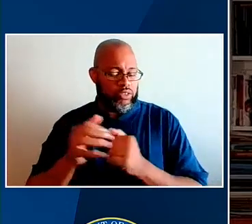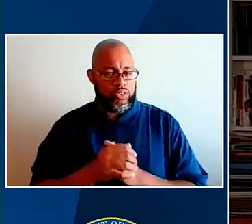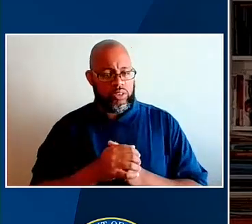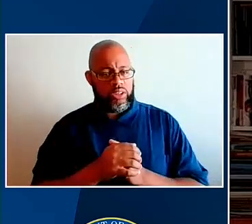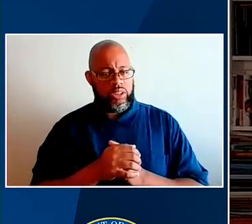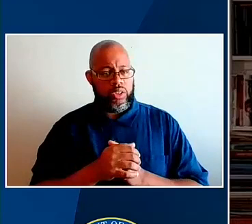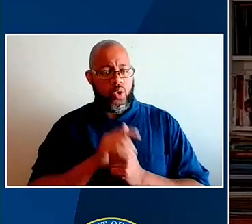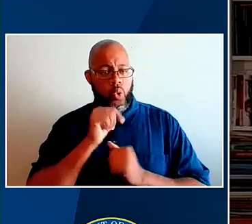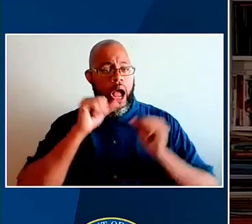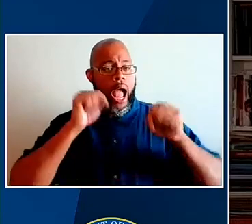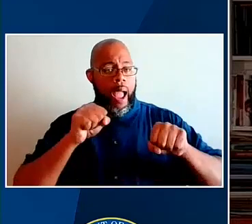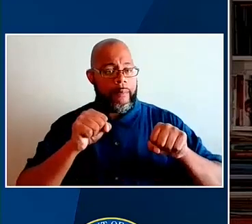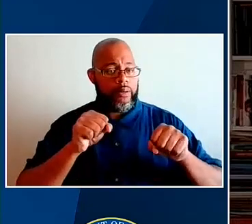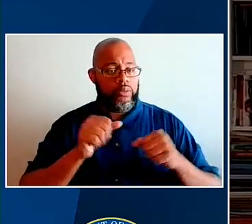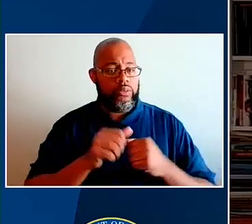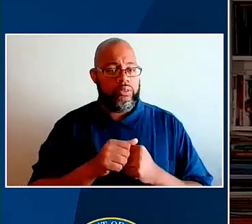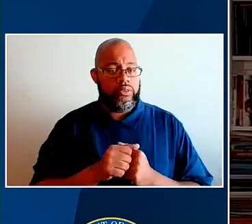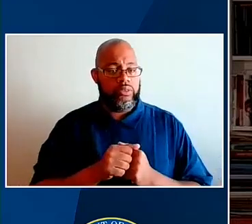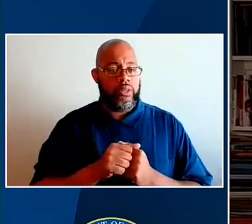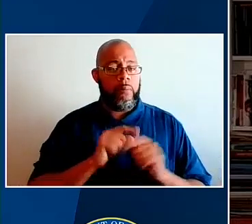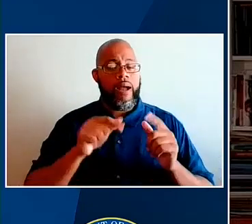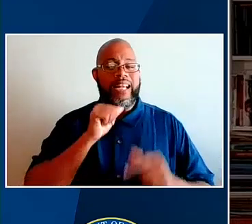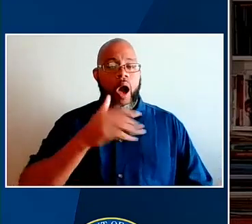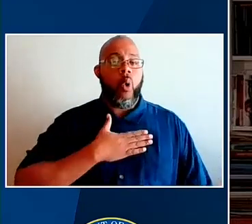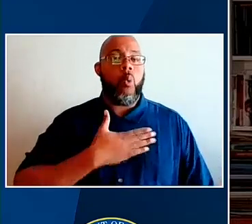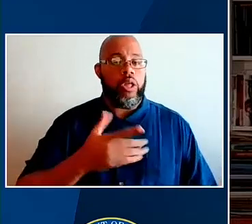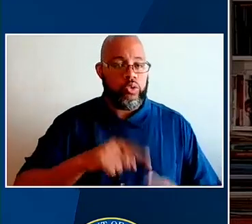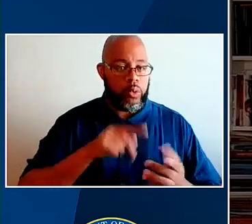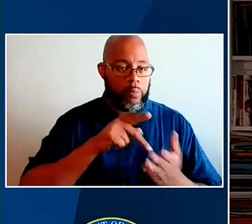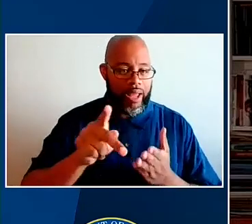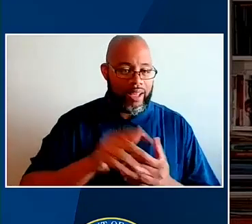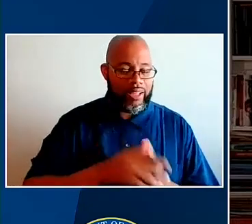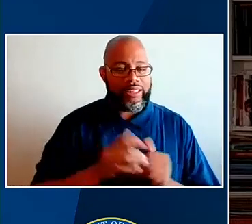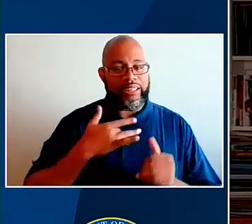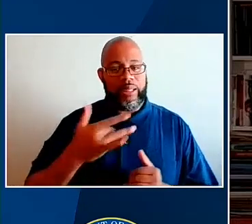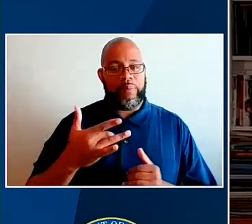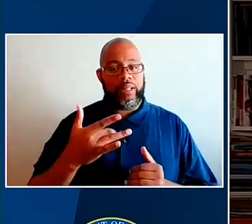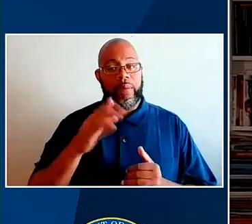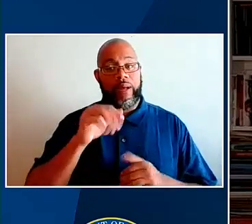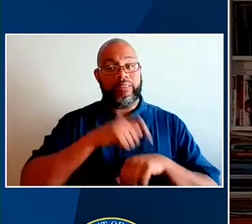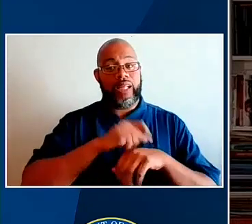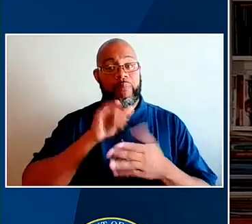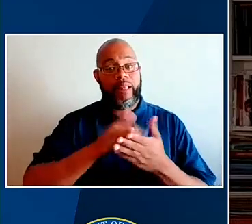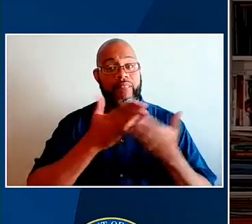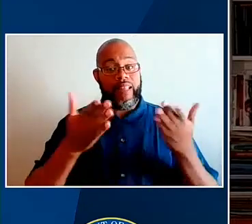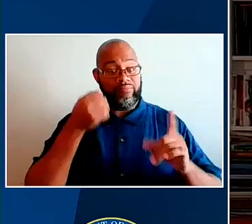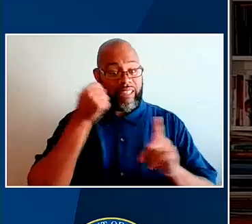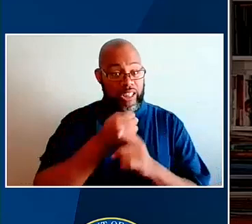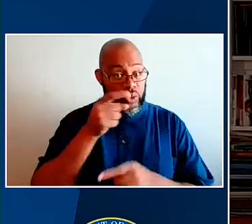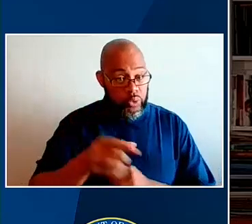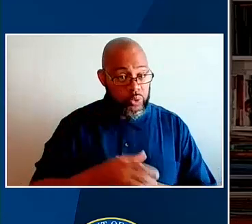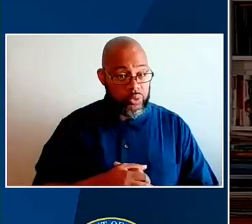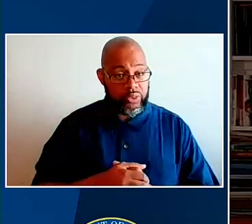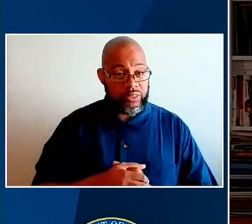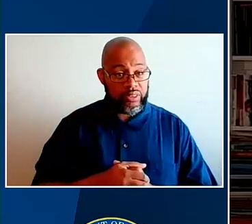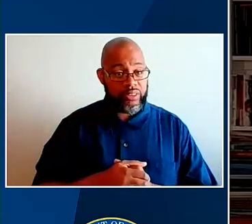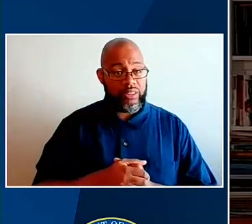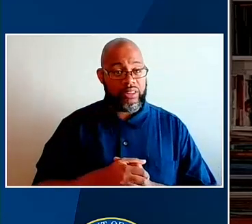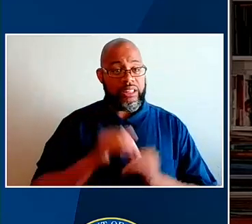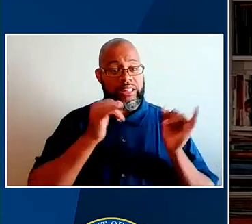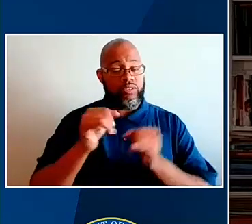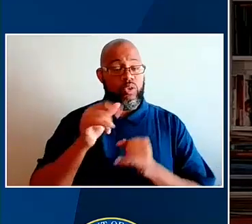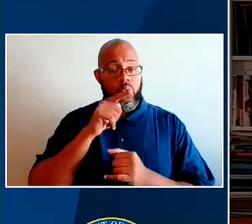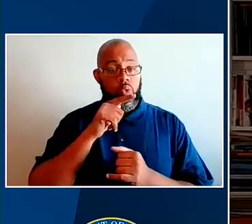who's able to but is unwilling to repay. It's typically by the time the stuff comes your way, this is an individual